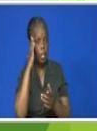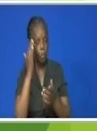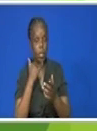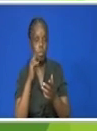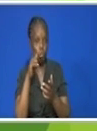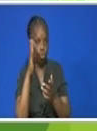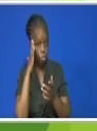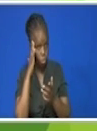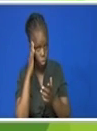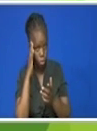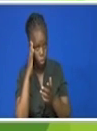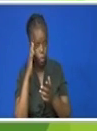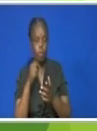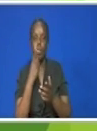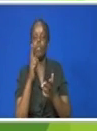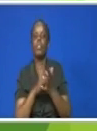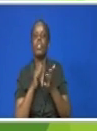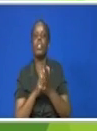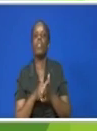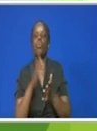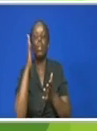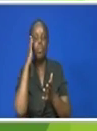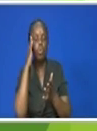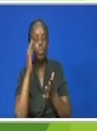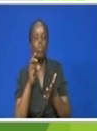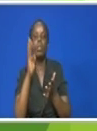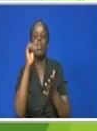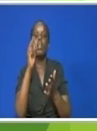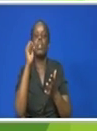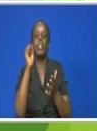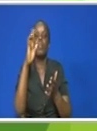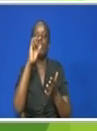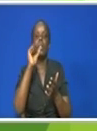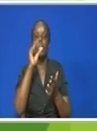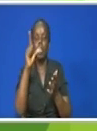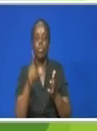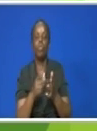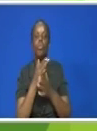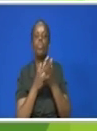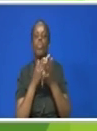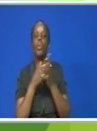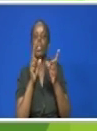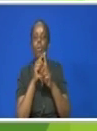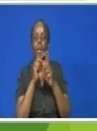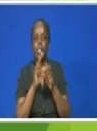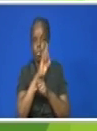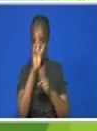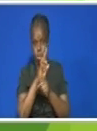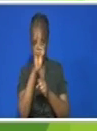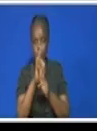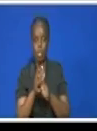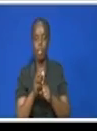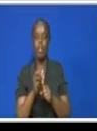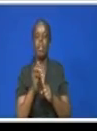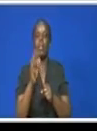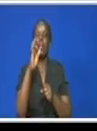do, we have said already that you need to know the minerals or the meaning of both terms. That is the meaning of the term mineral and